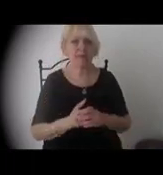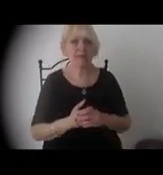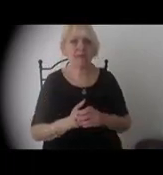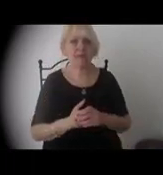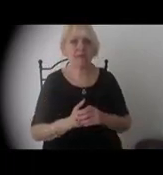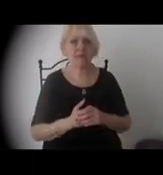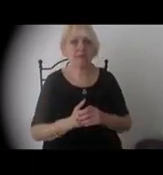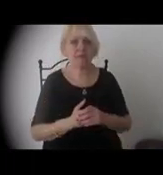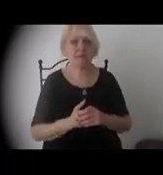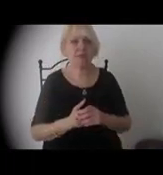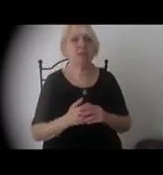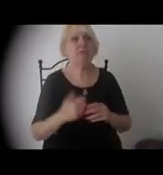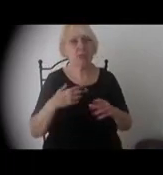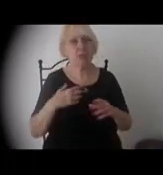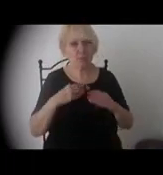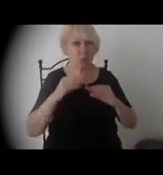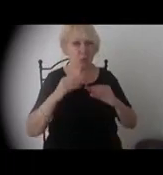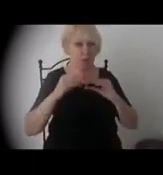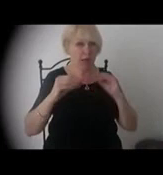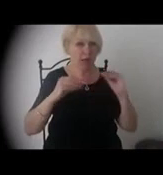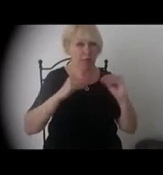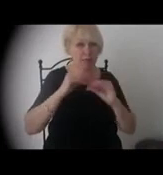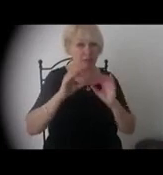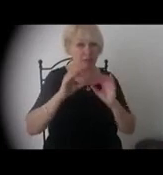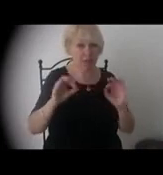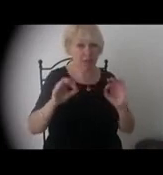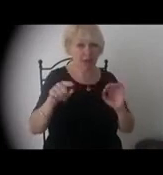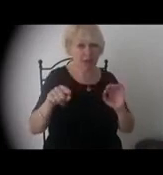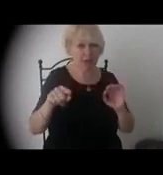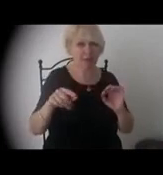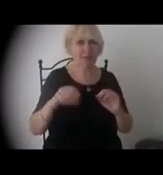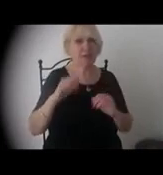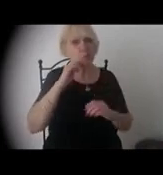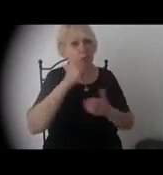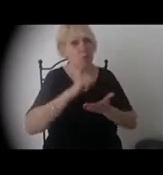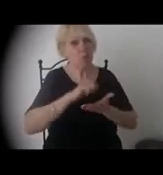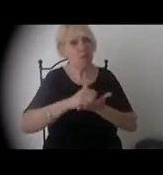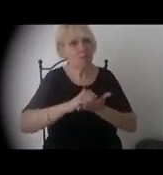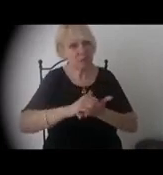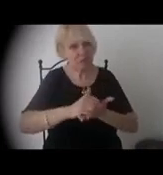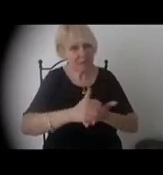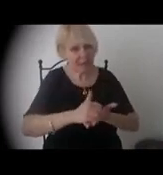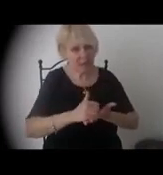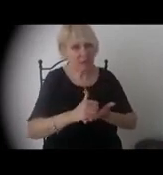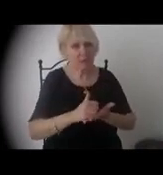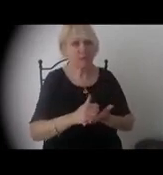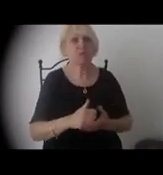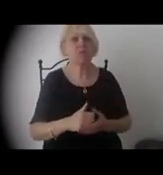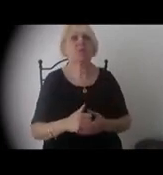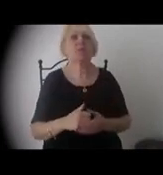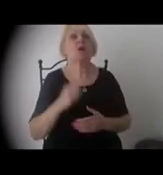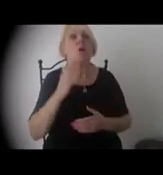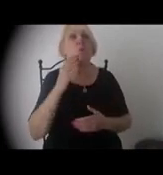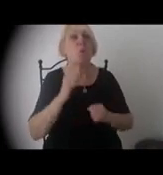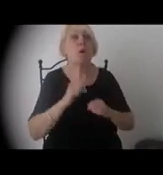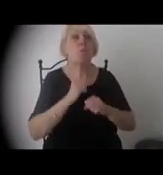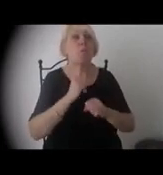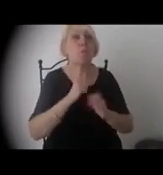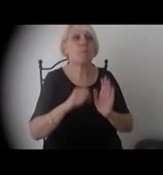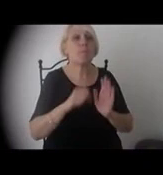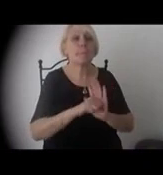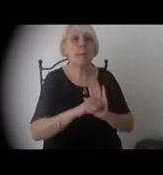there for people that might need it. And we will print it out in our Q&A when we publish. But also it's